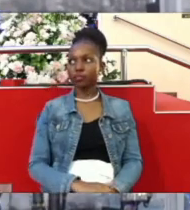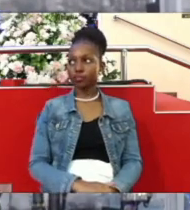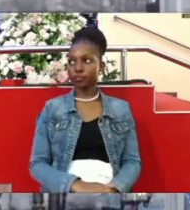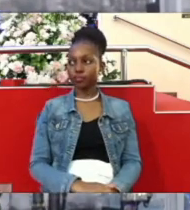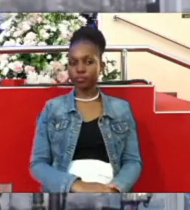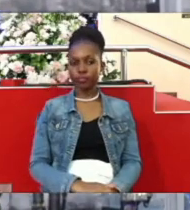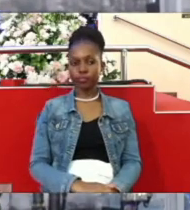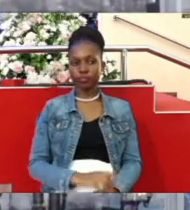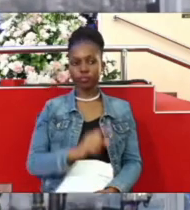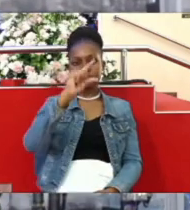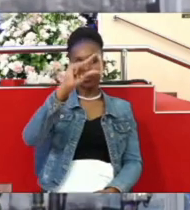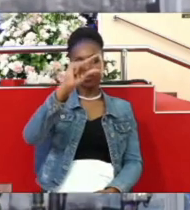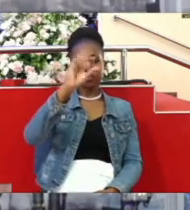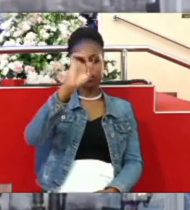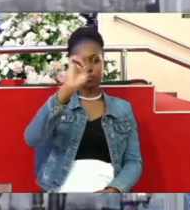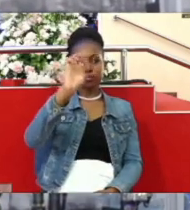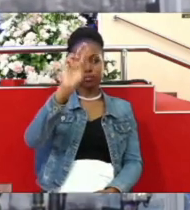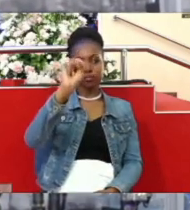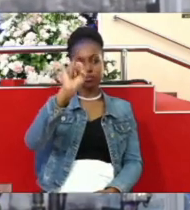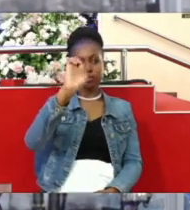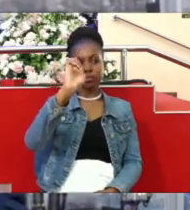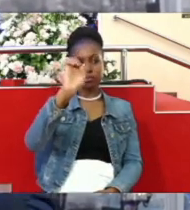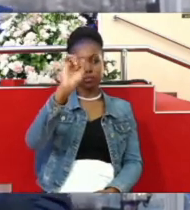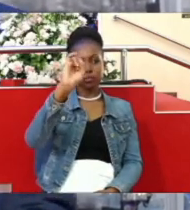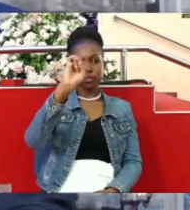Genesis chapter number